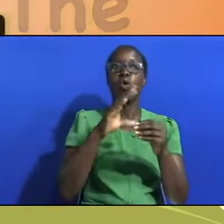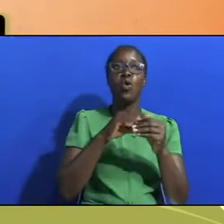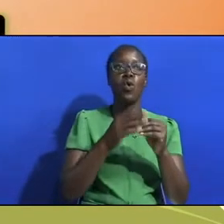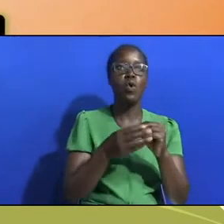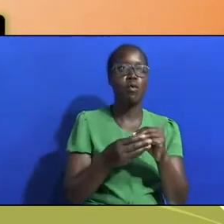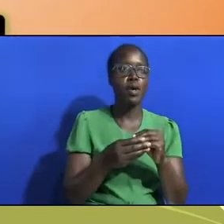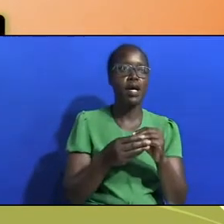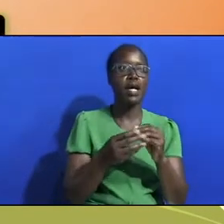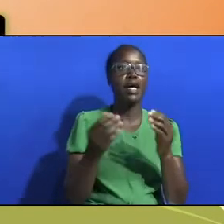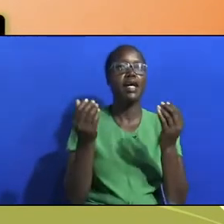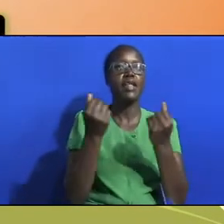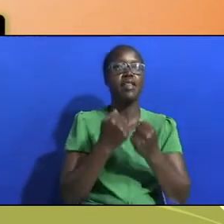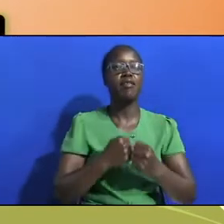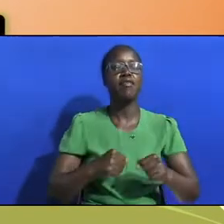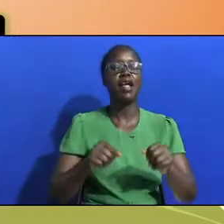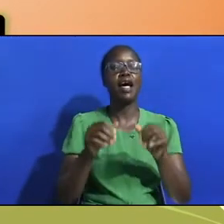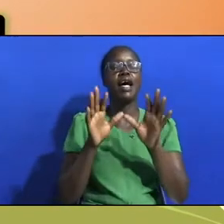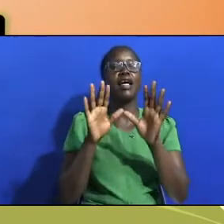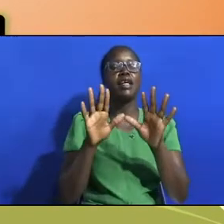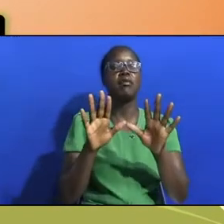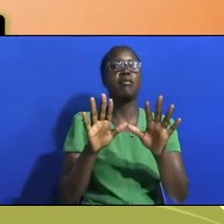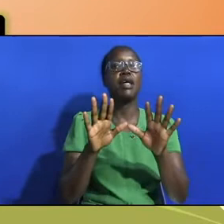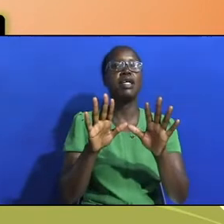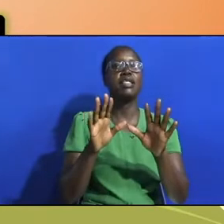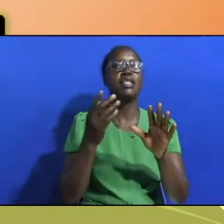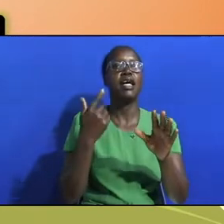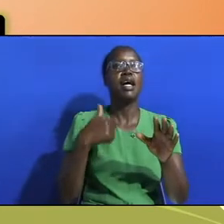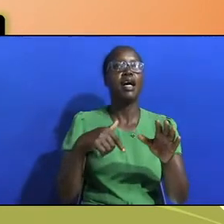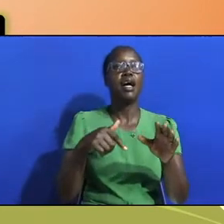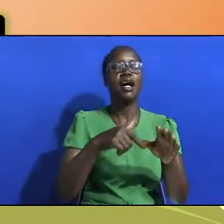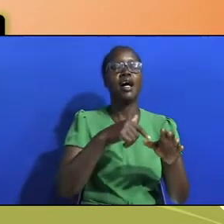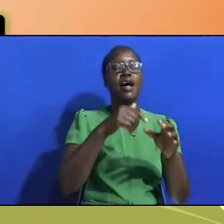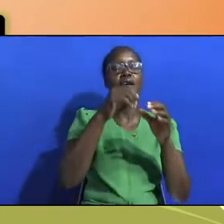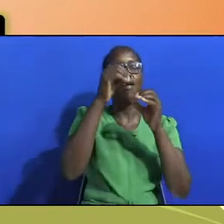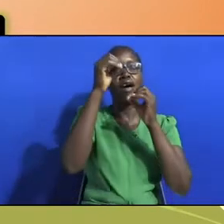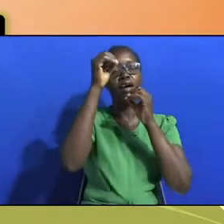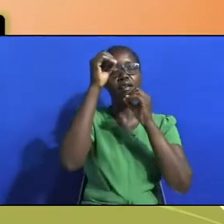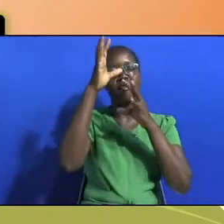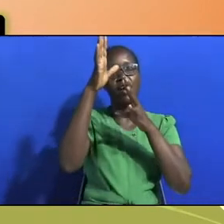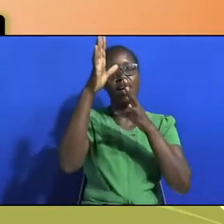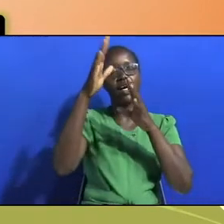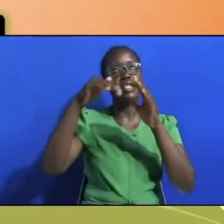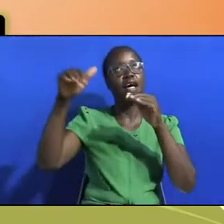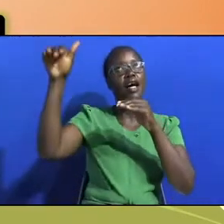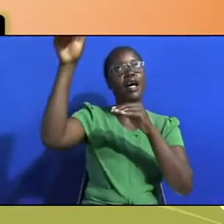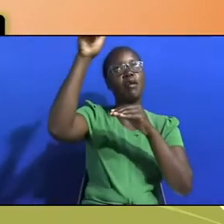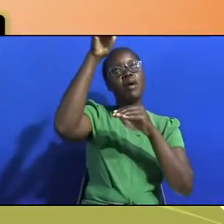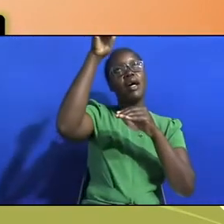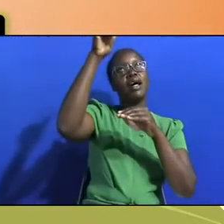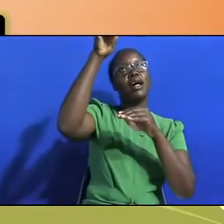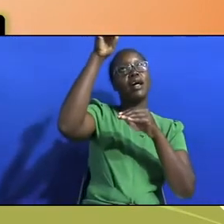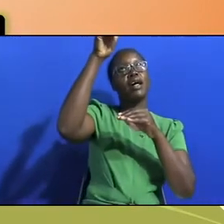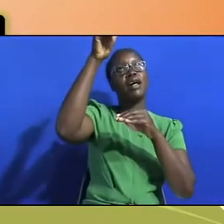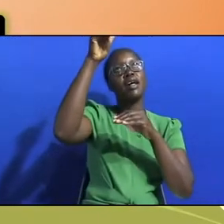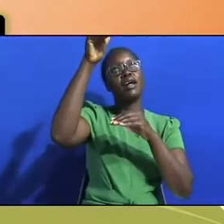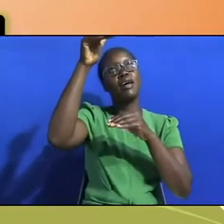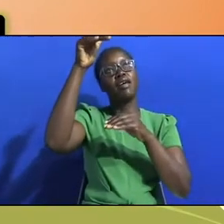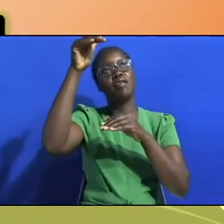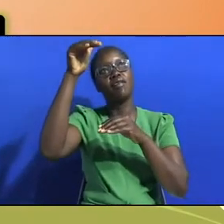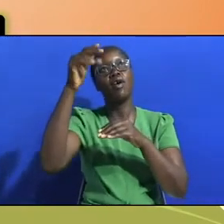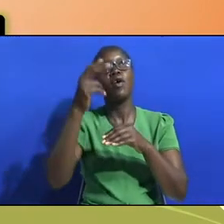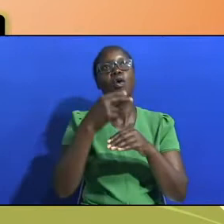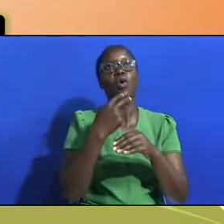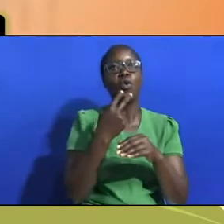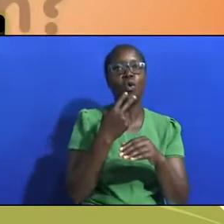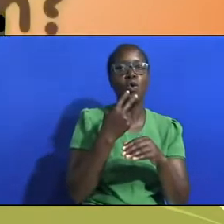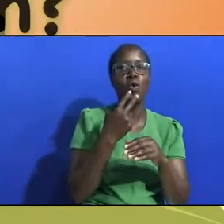Who made the flying birds? It's our Father God, the